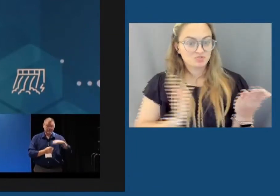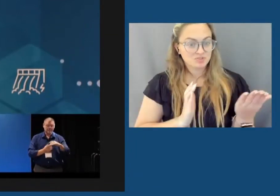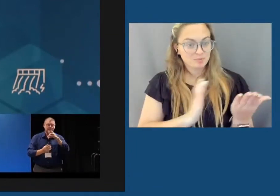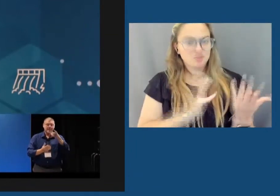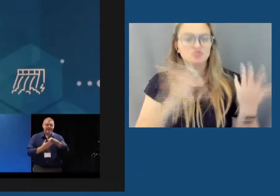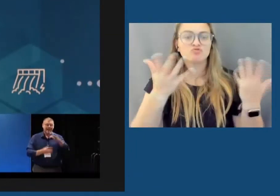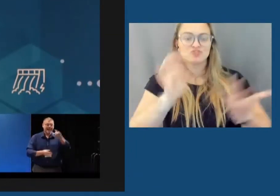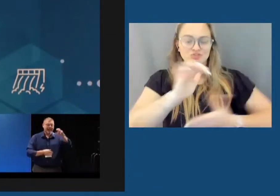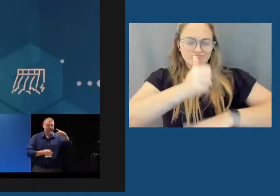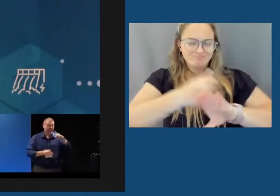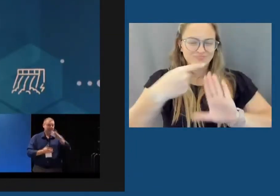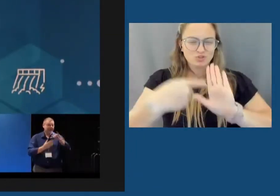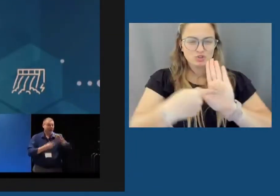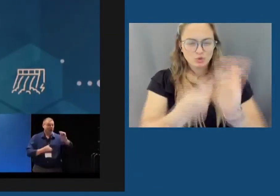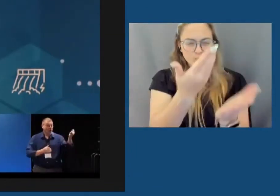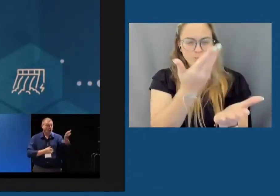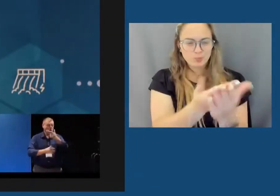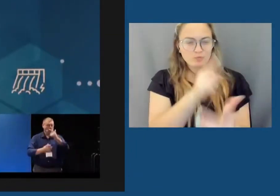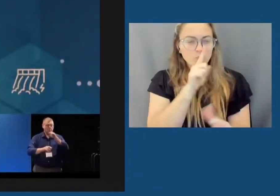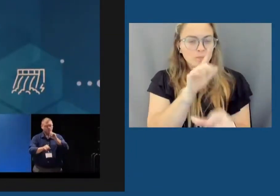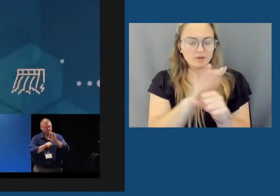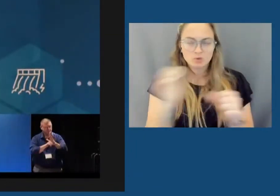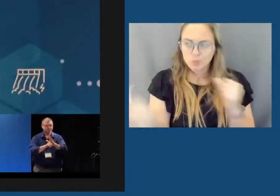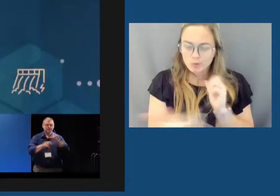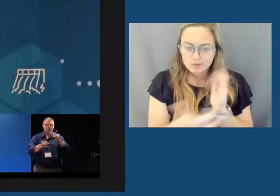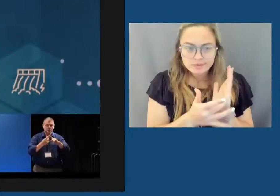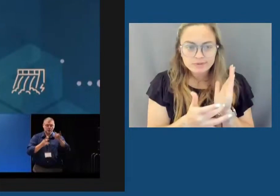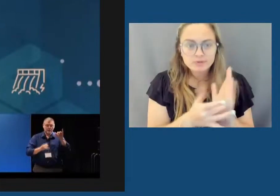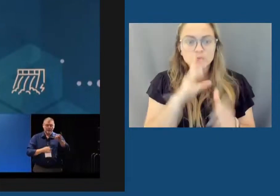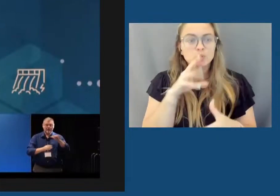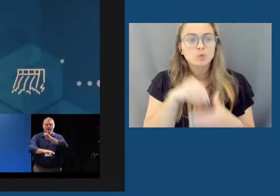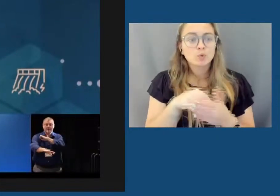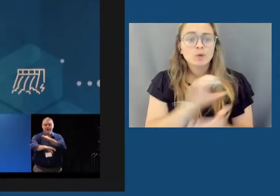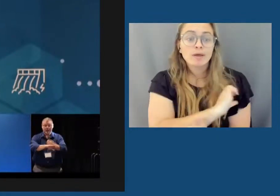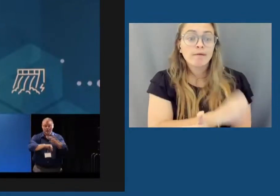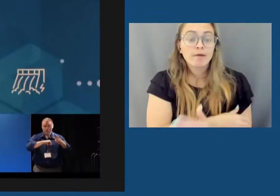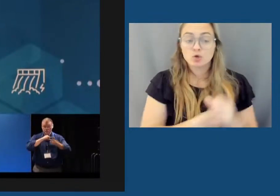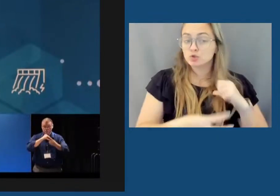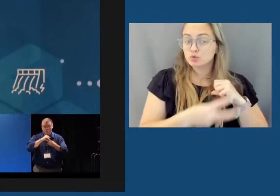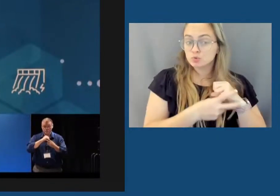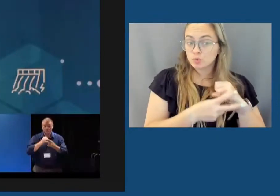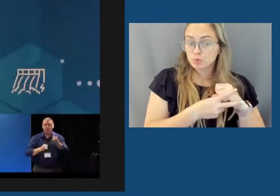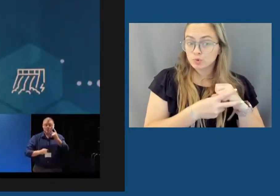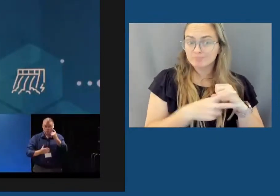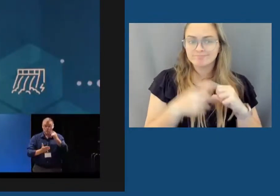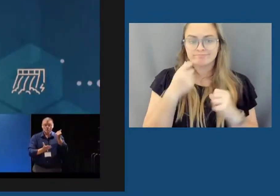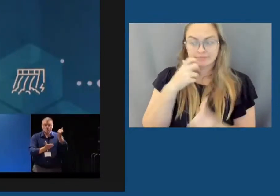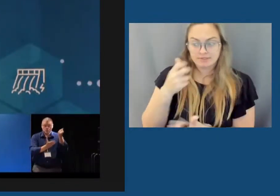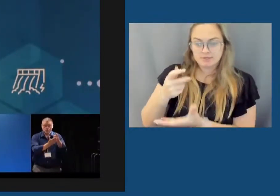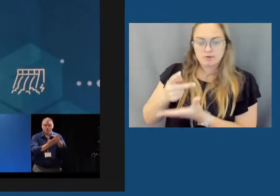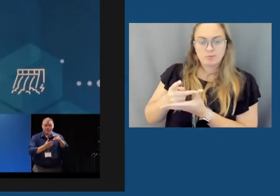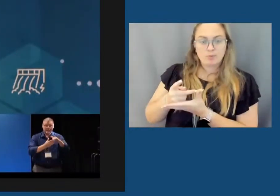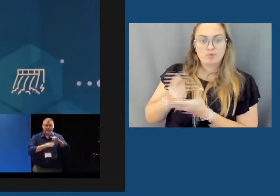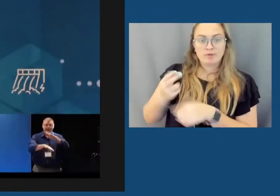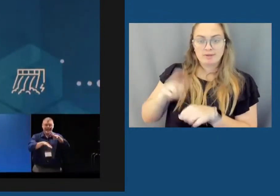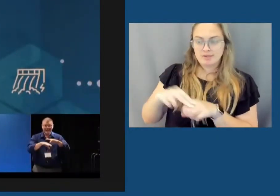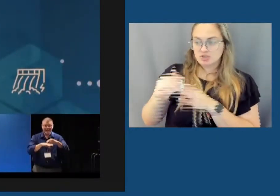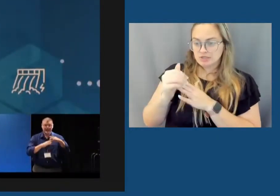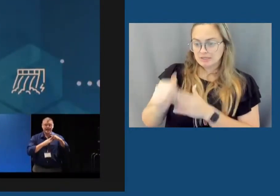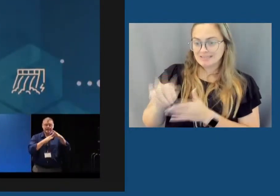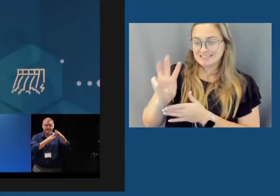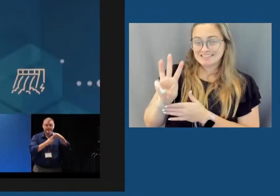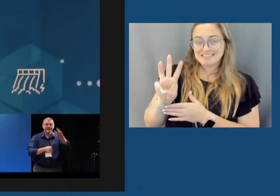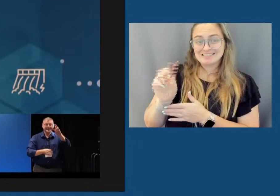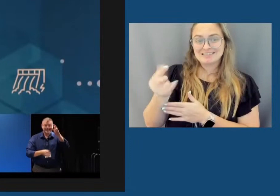a commitment to all of these technologies, including energy storage, recently approving a nation-leading 6 gigawatts